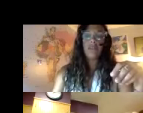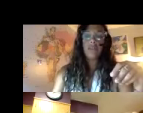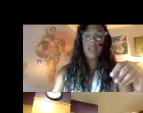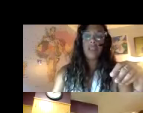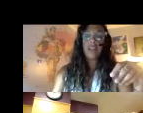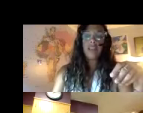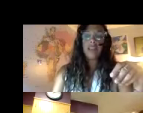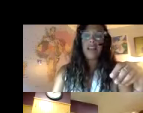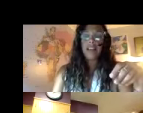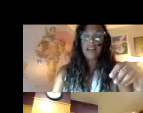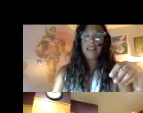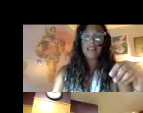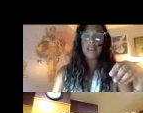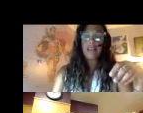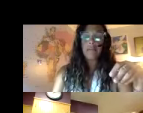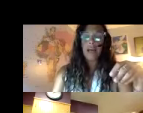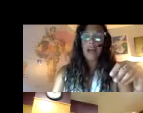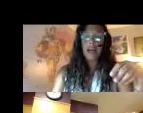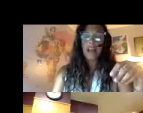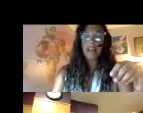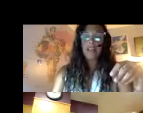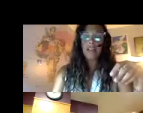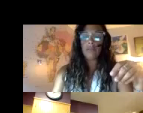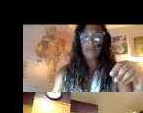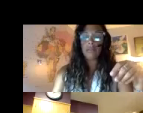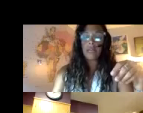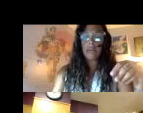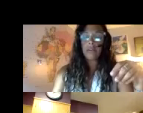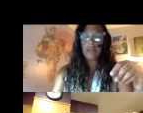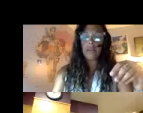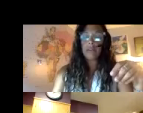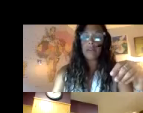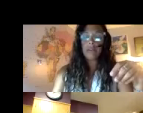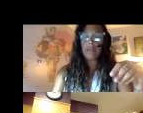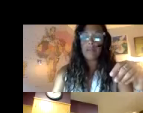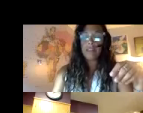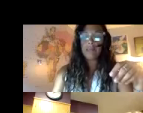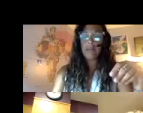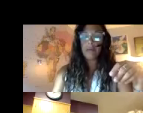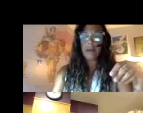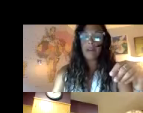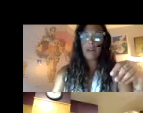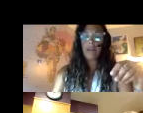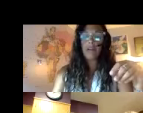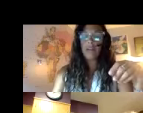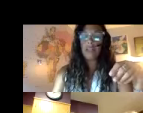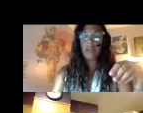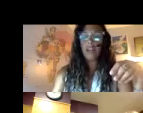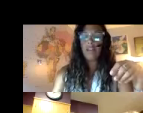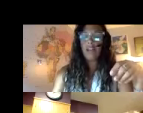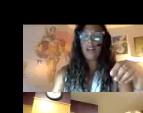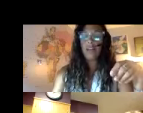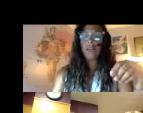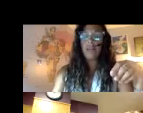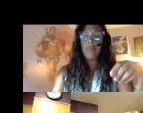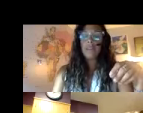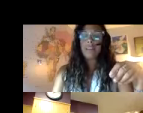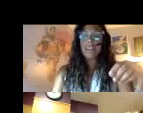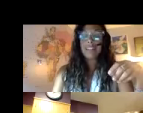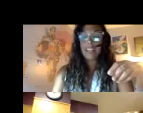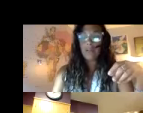storm events, and the city is already taking some action to alleviate some of that. But the model